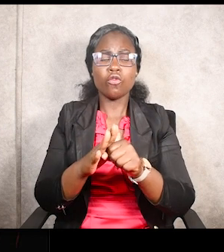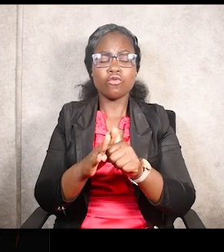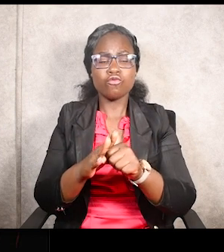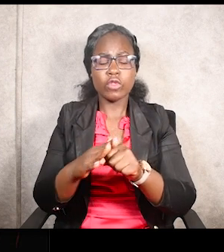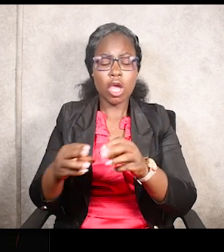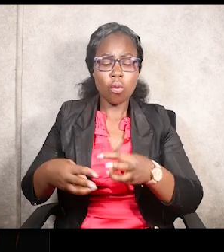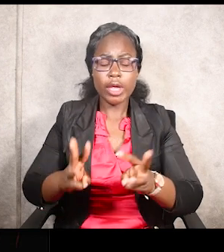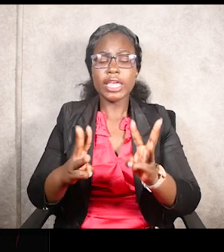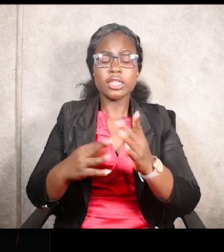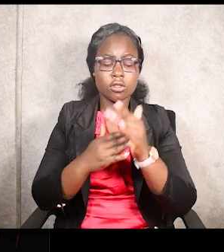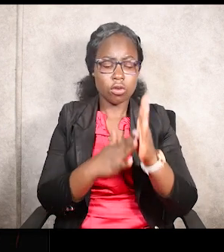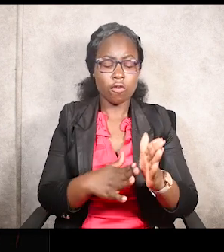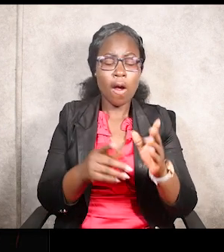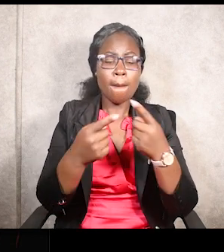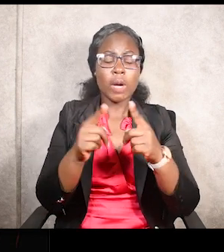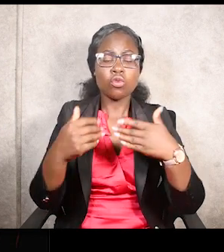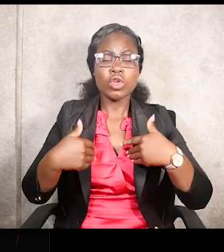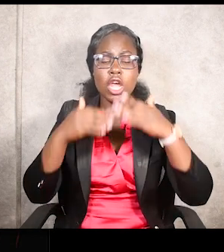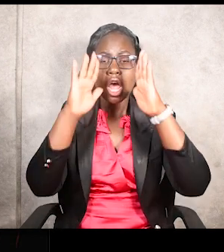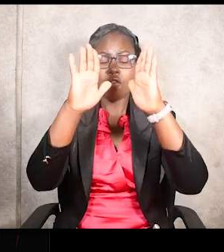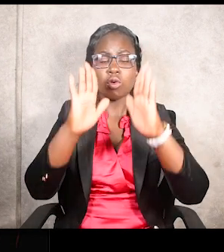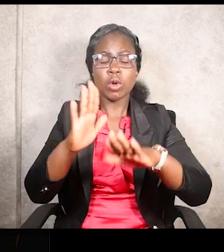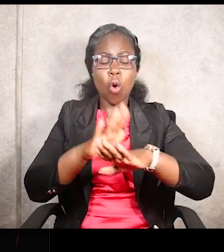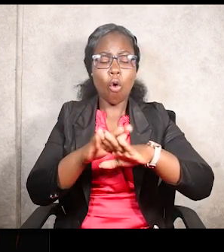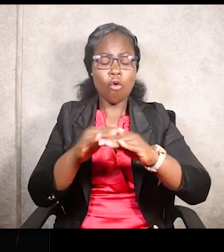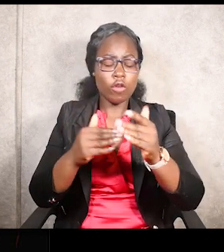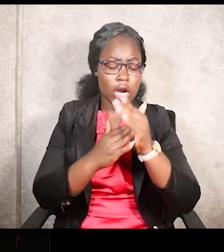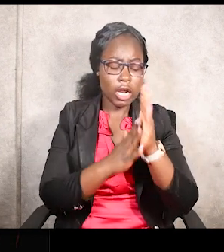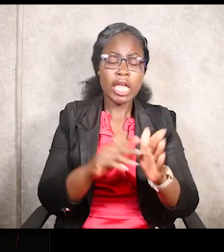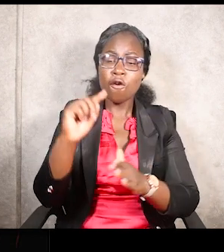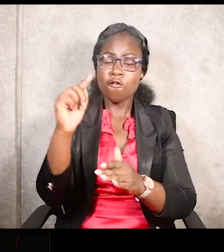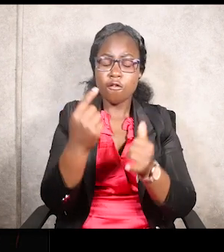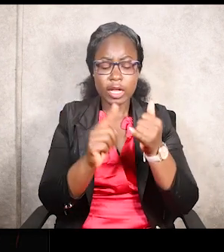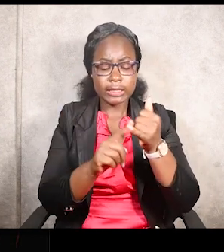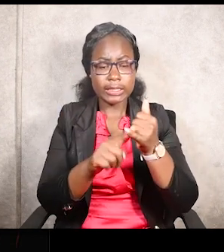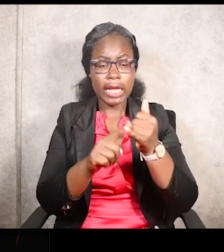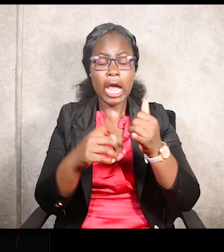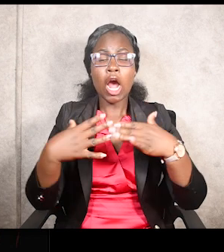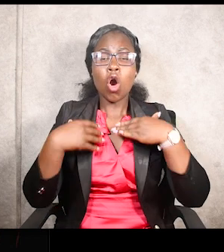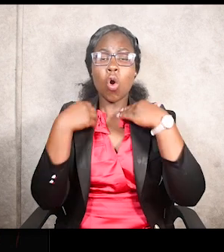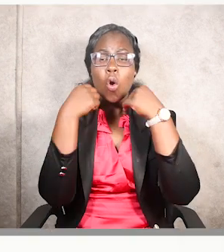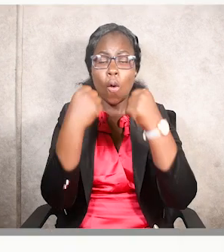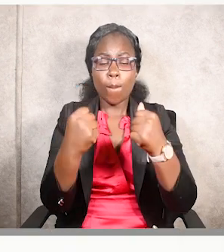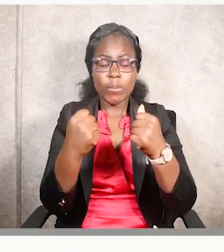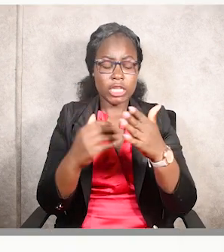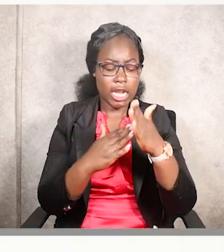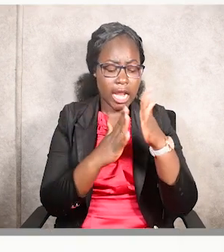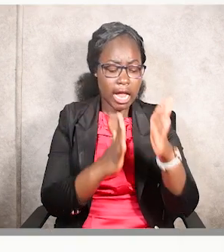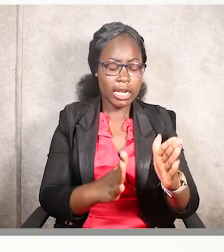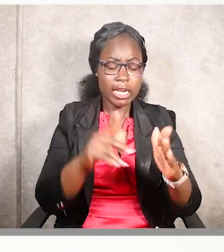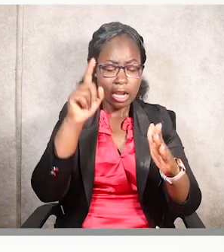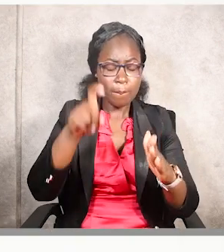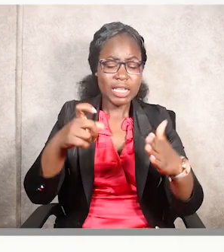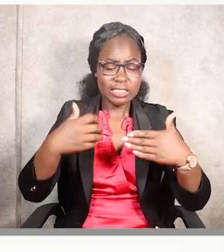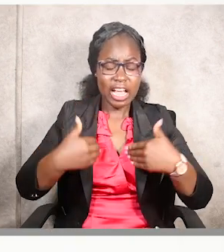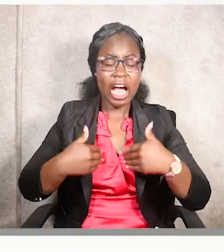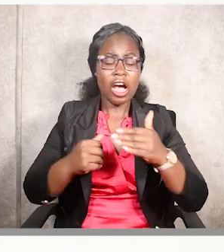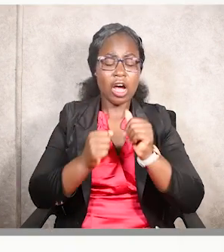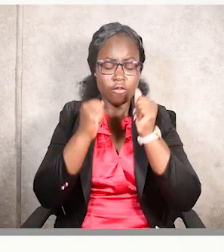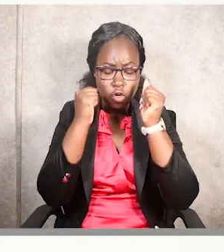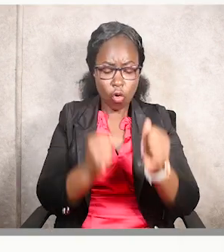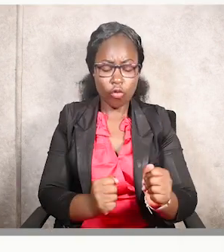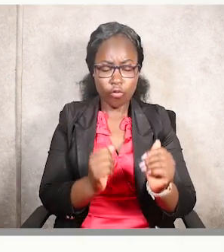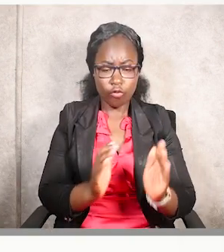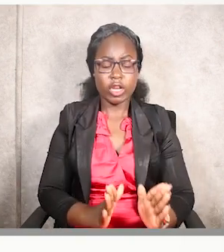leader, but there are some key qualities of a good leader. The first one is confidence. A leader has to have confidence in whatever